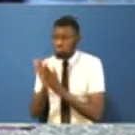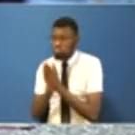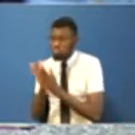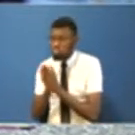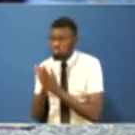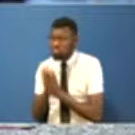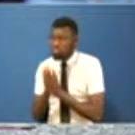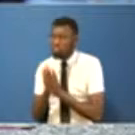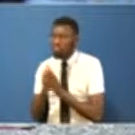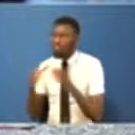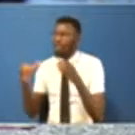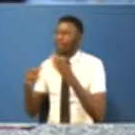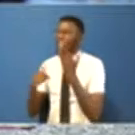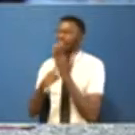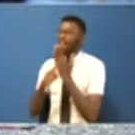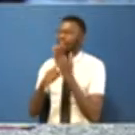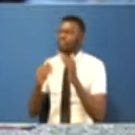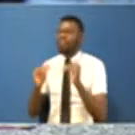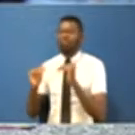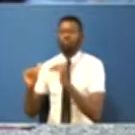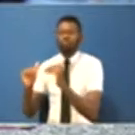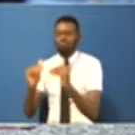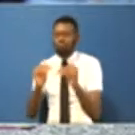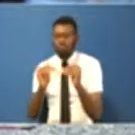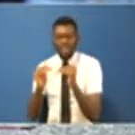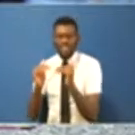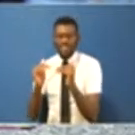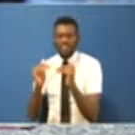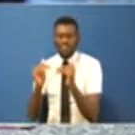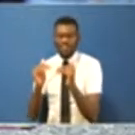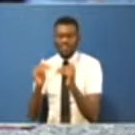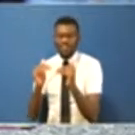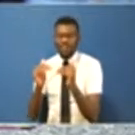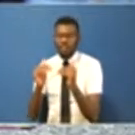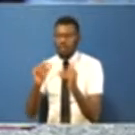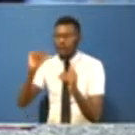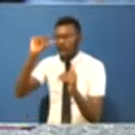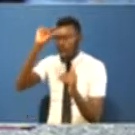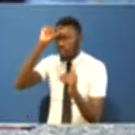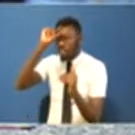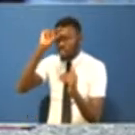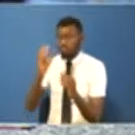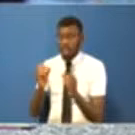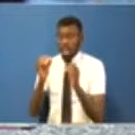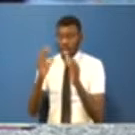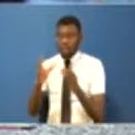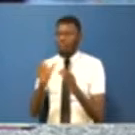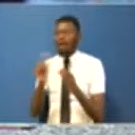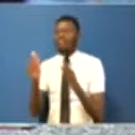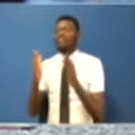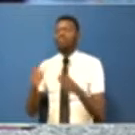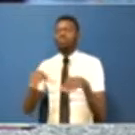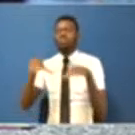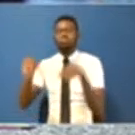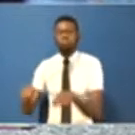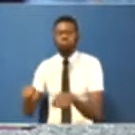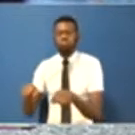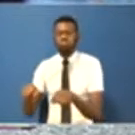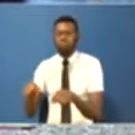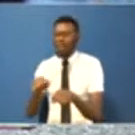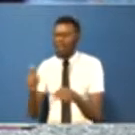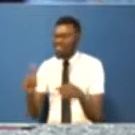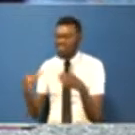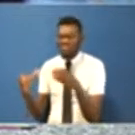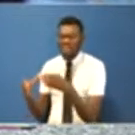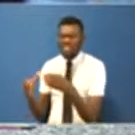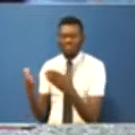osawa quarter party ticket assuming the government is taken over by somebody who a party that is